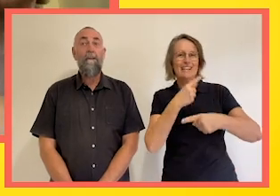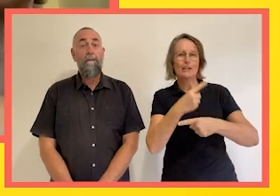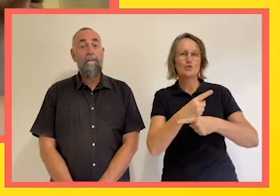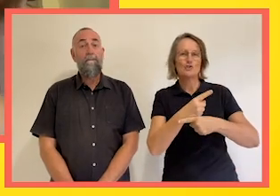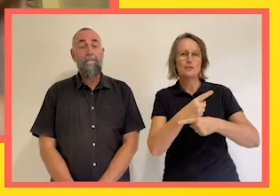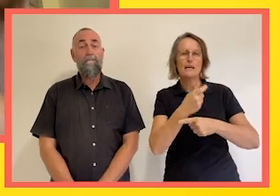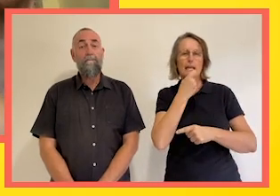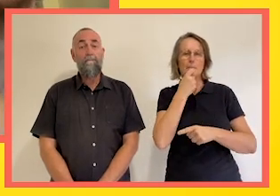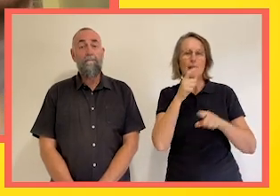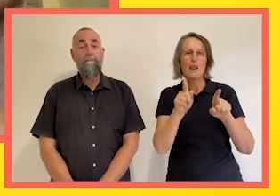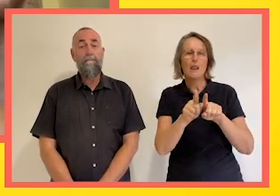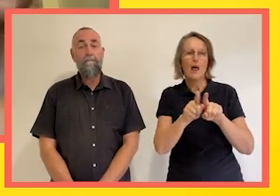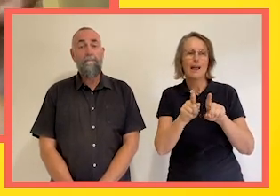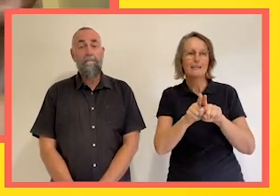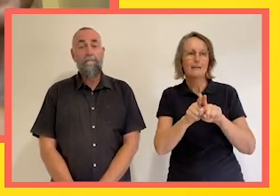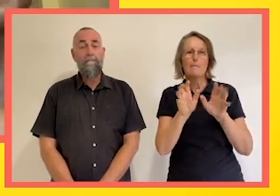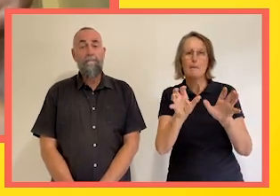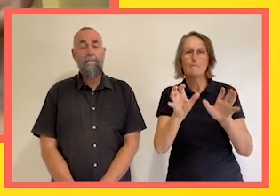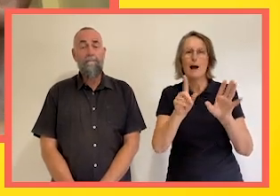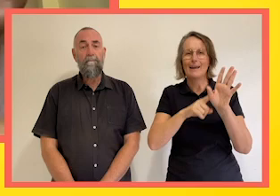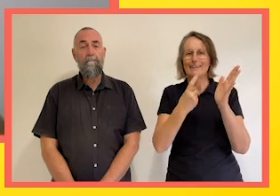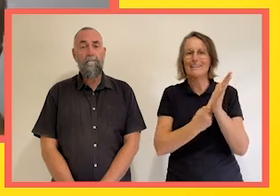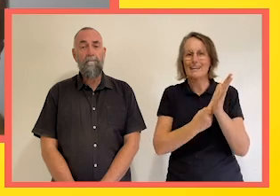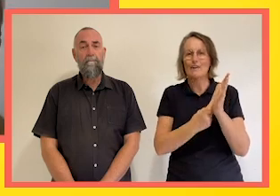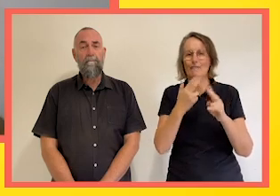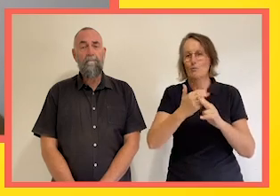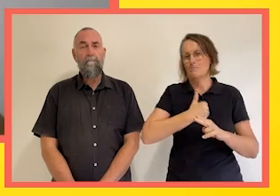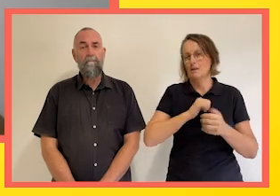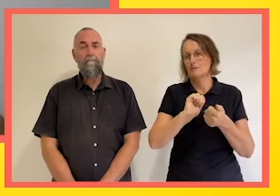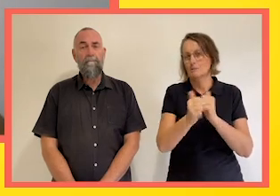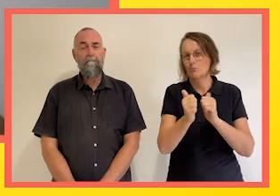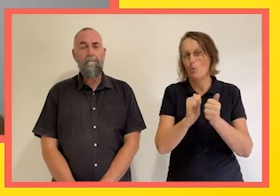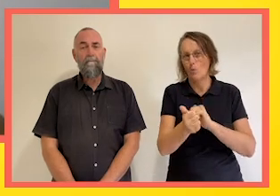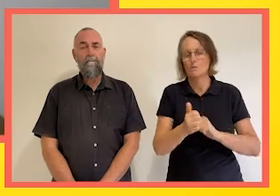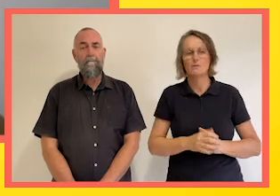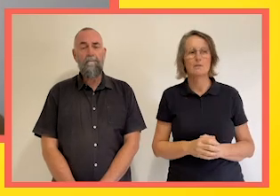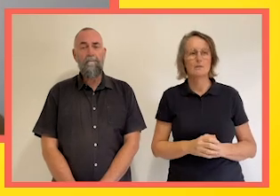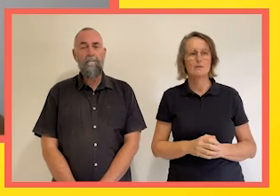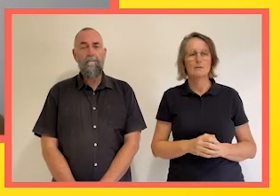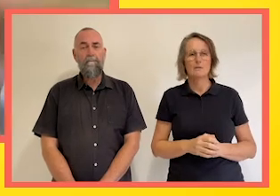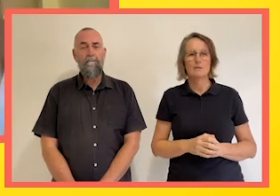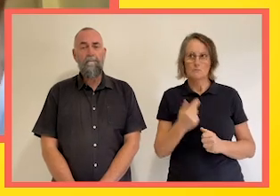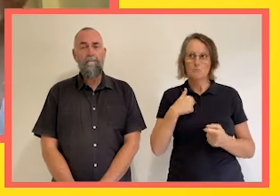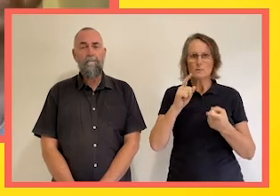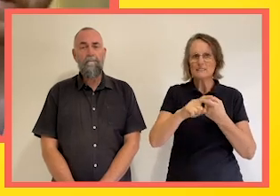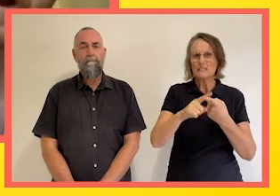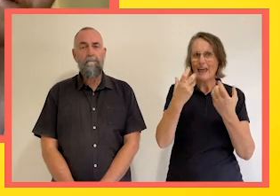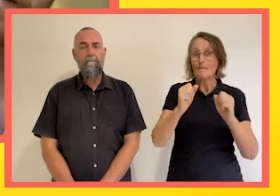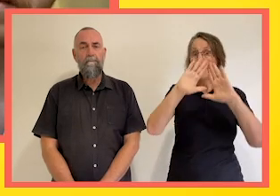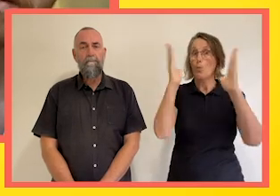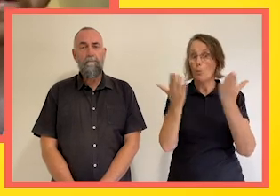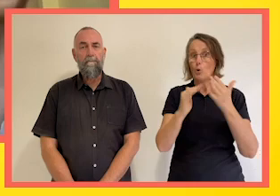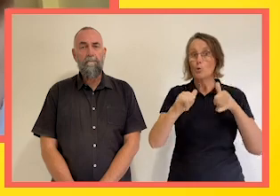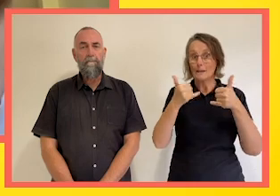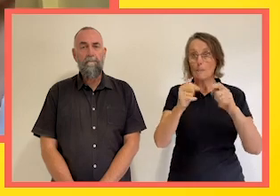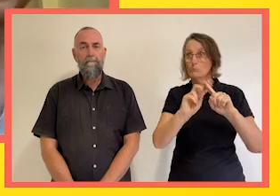so next year's kind of like the weird in-between year from World Championships and the Paralympic Games, but we'll still have